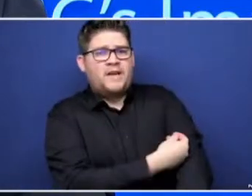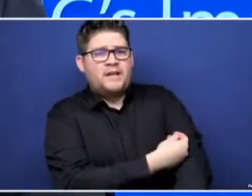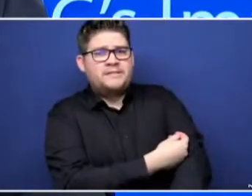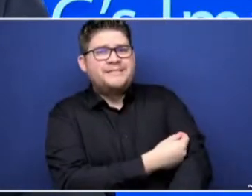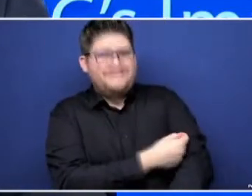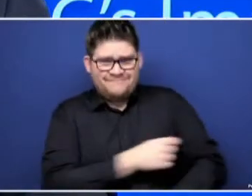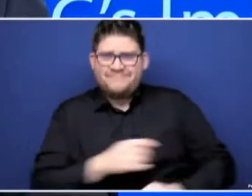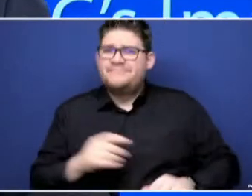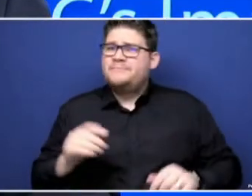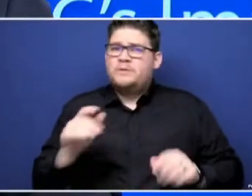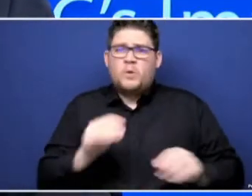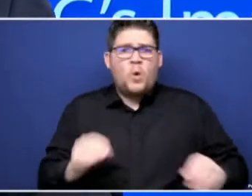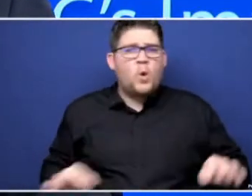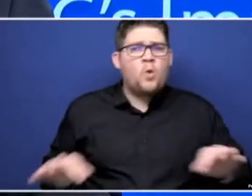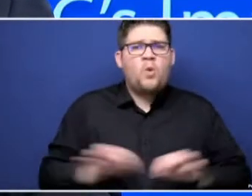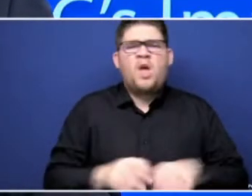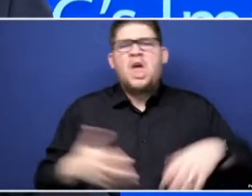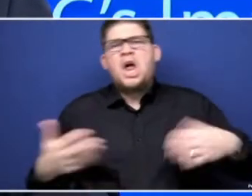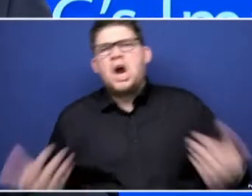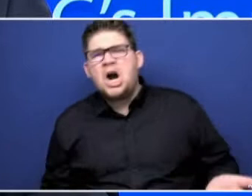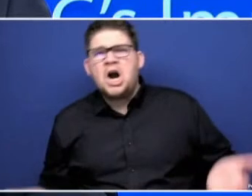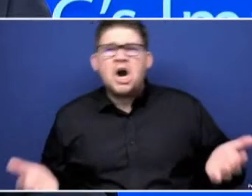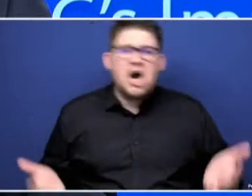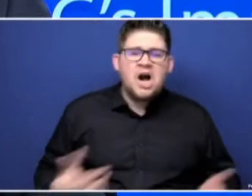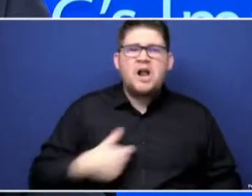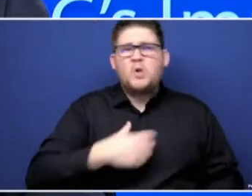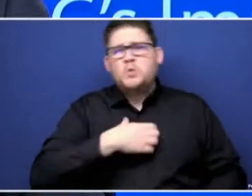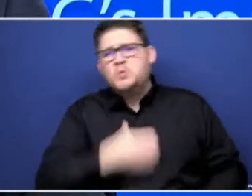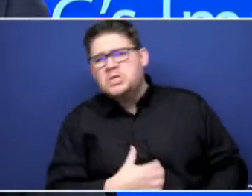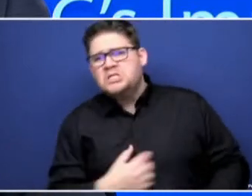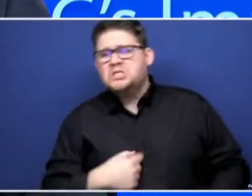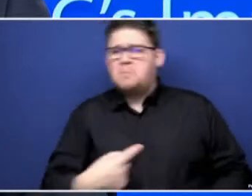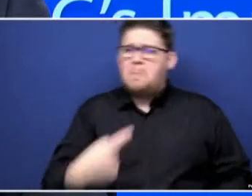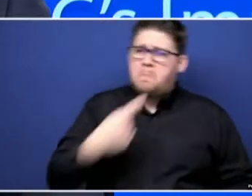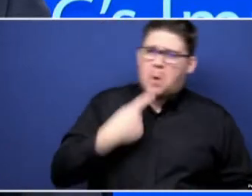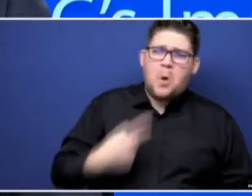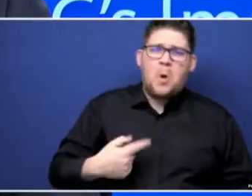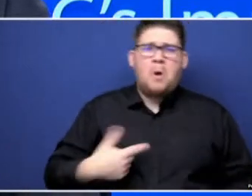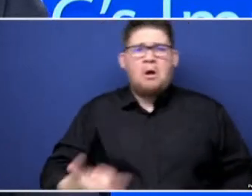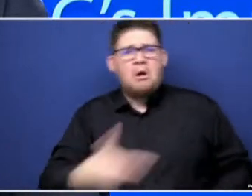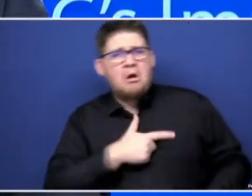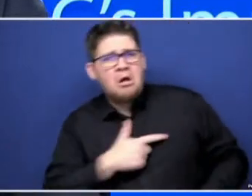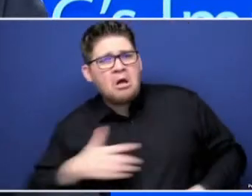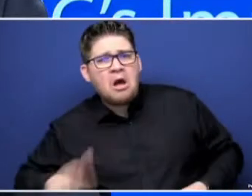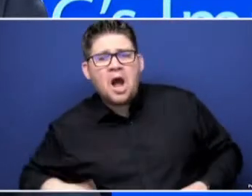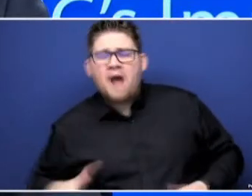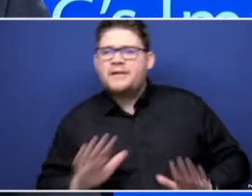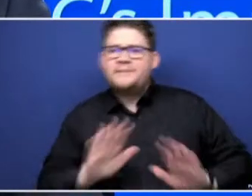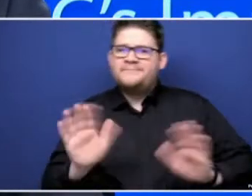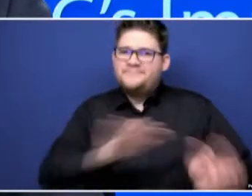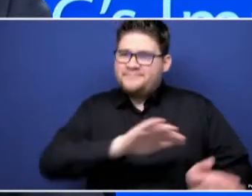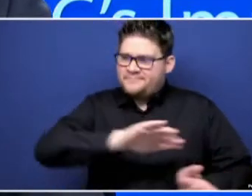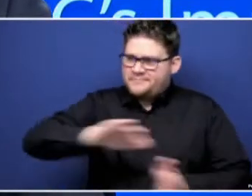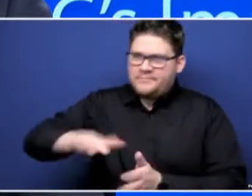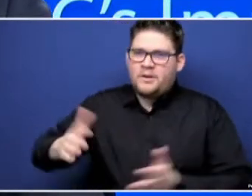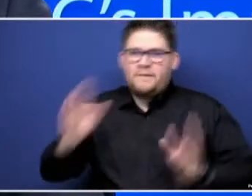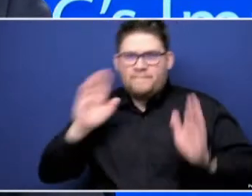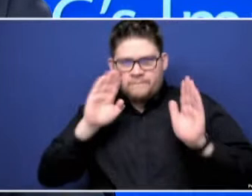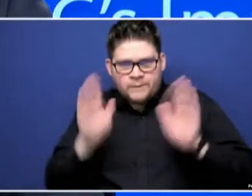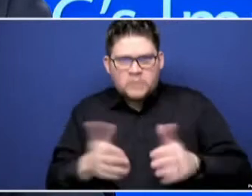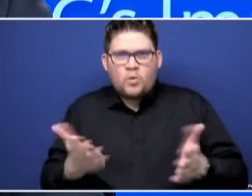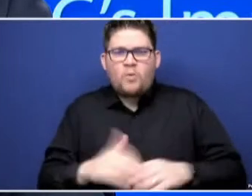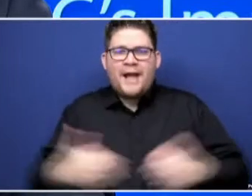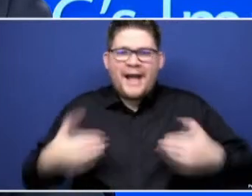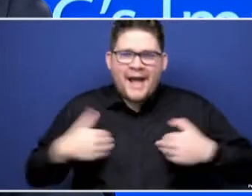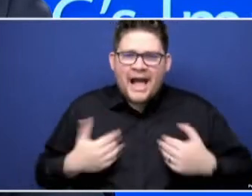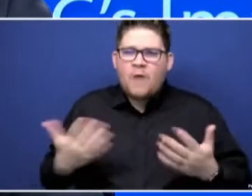she gave, which is, if you haven't heard from us, contact us, or certainly contact your healthcare professionals. Lisa, do you have a